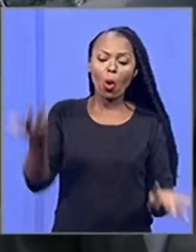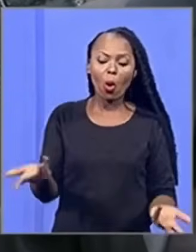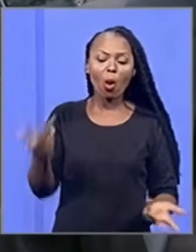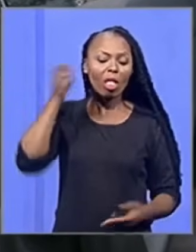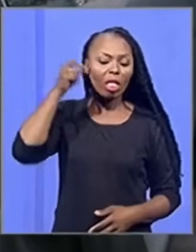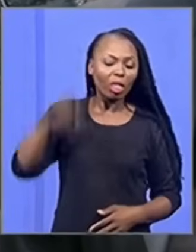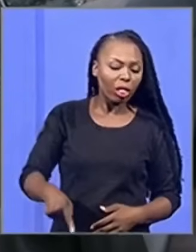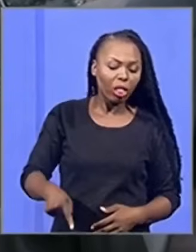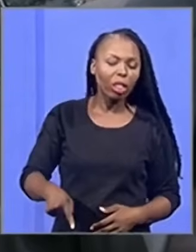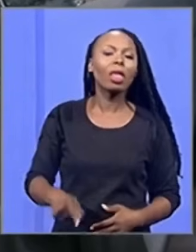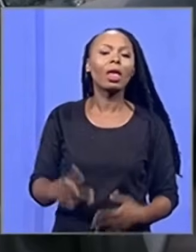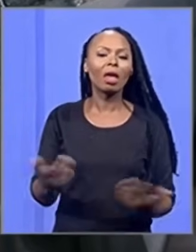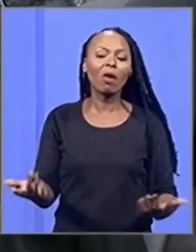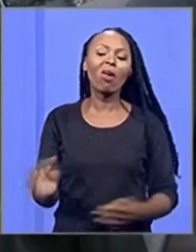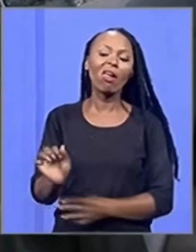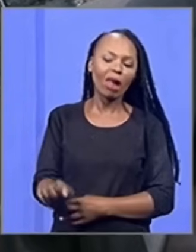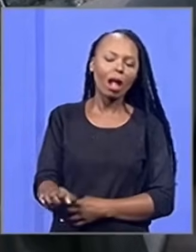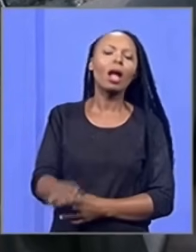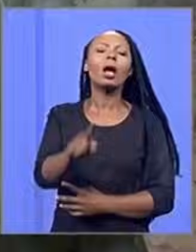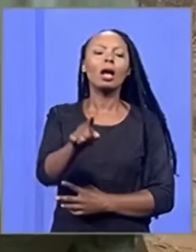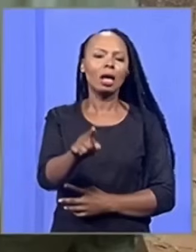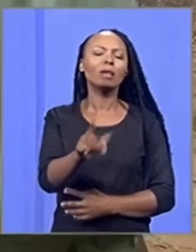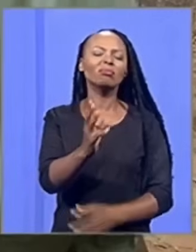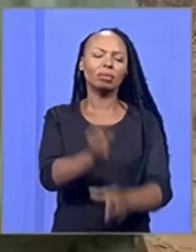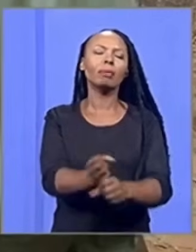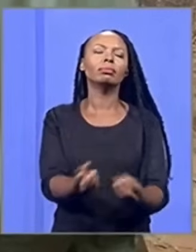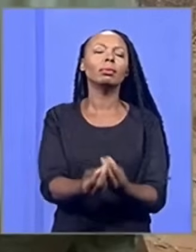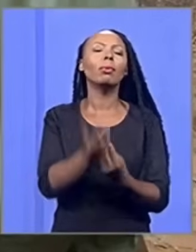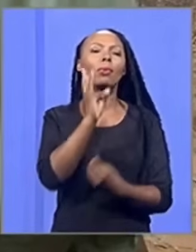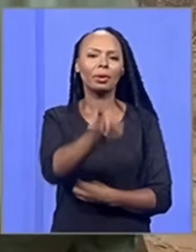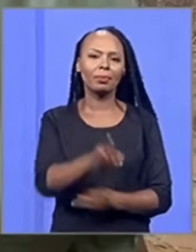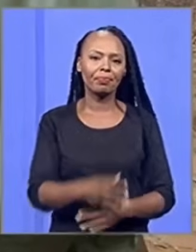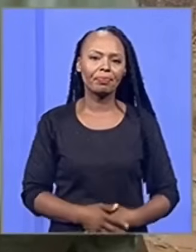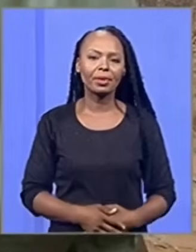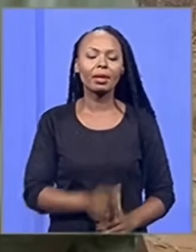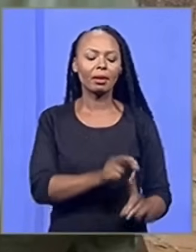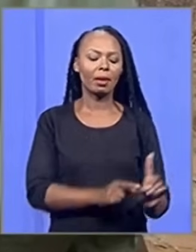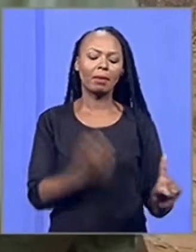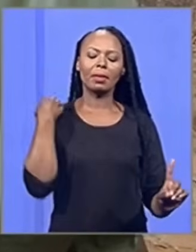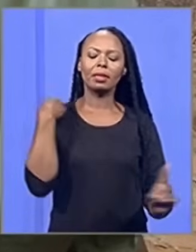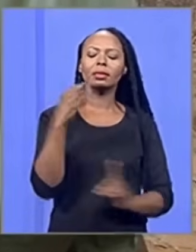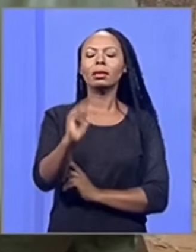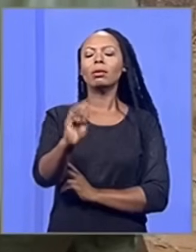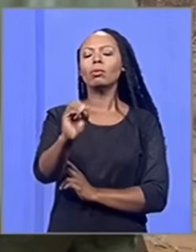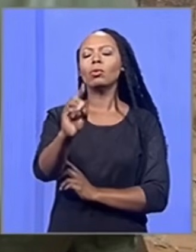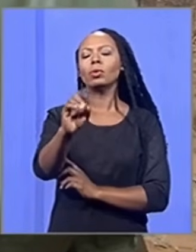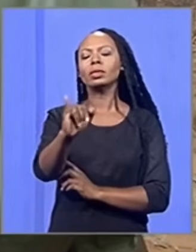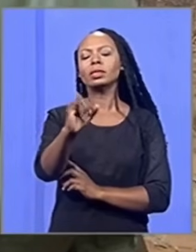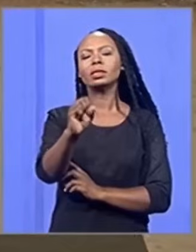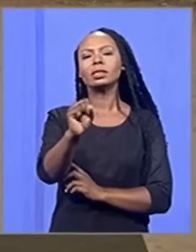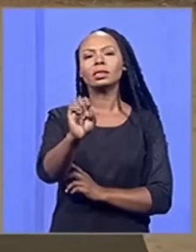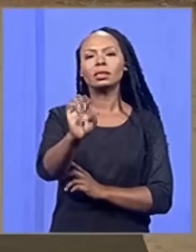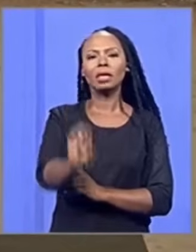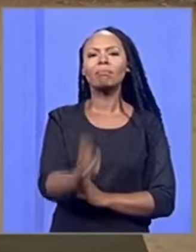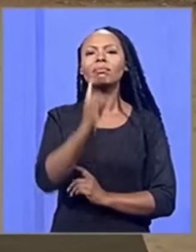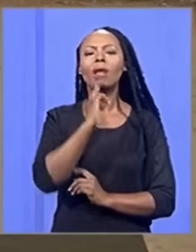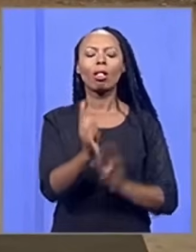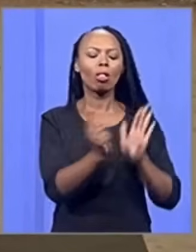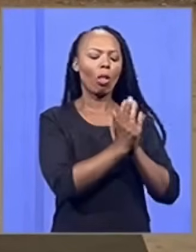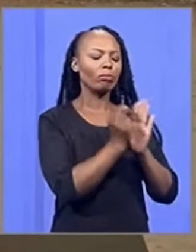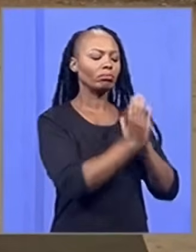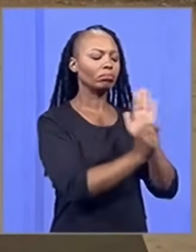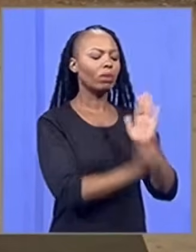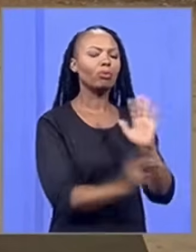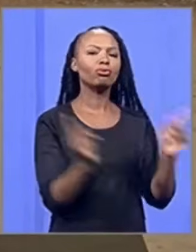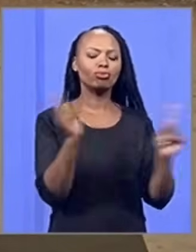that then we will take to it. Letona Modise o ile a ntsha tlhaiso ya hore ho fetolwe melawana ya tsamaiso ya lebotho